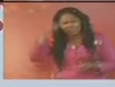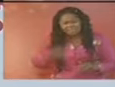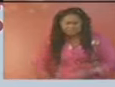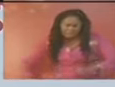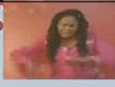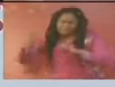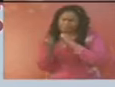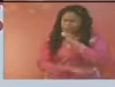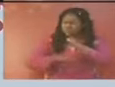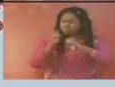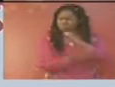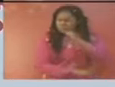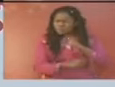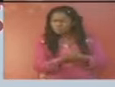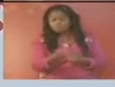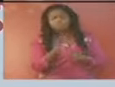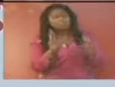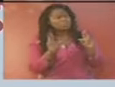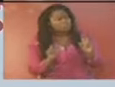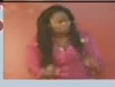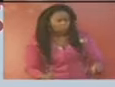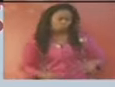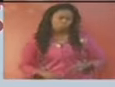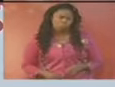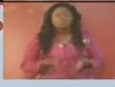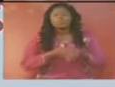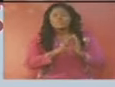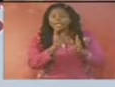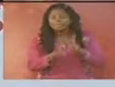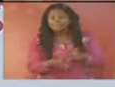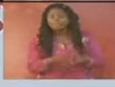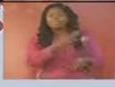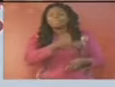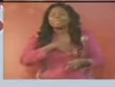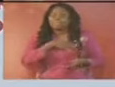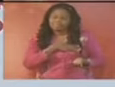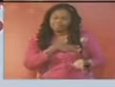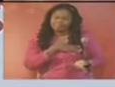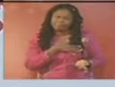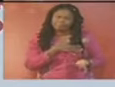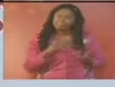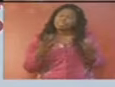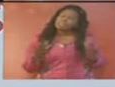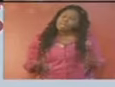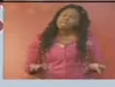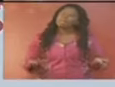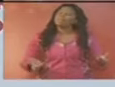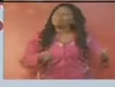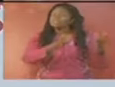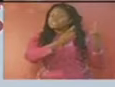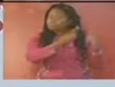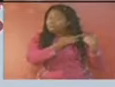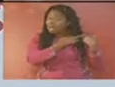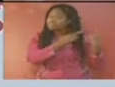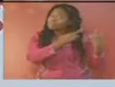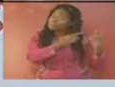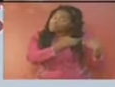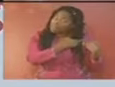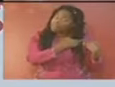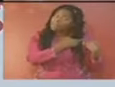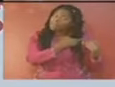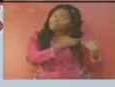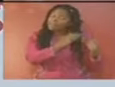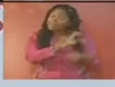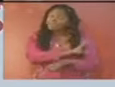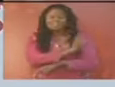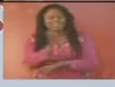do is just be responsible this Christmas. You know, look at other countries where the state is